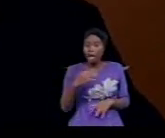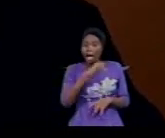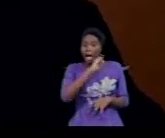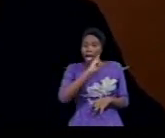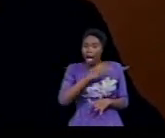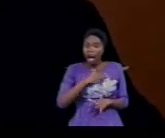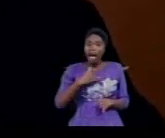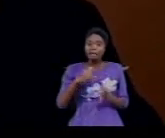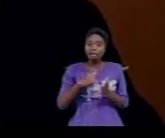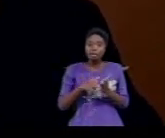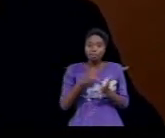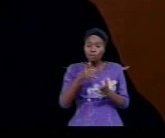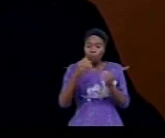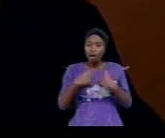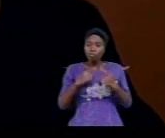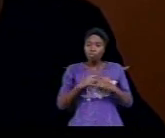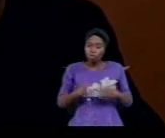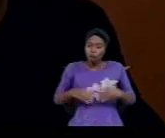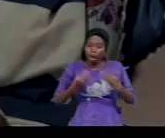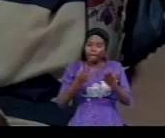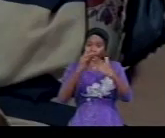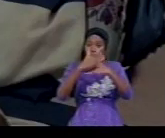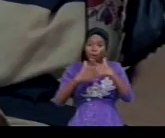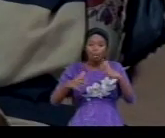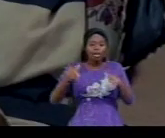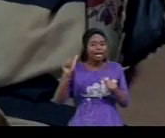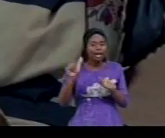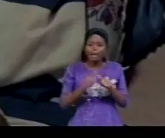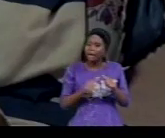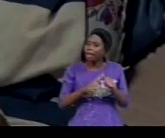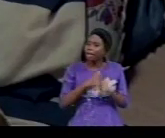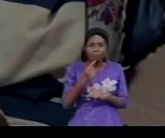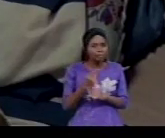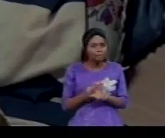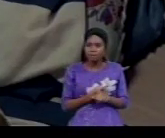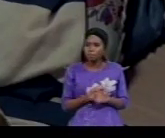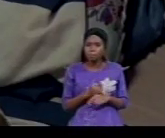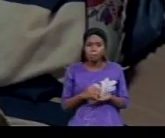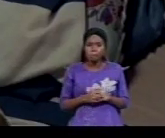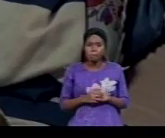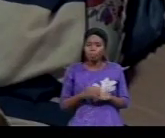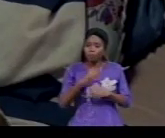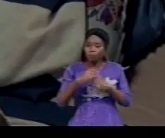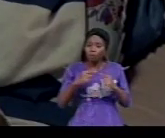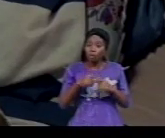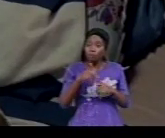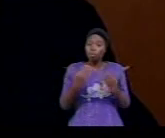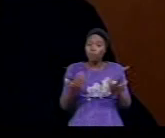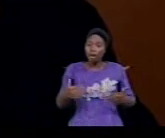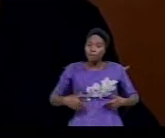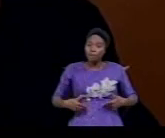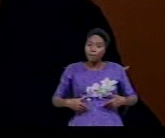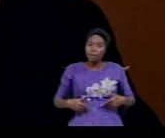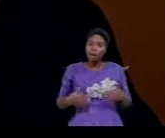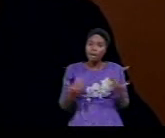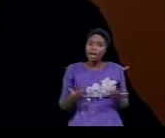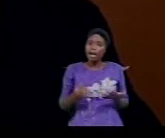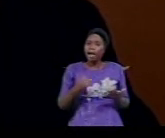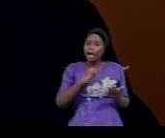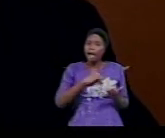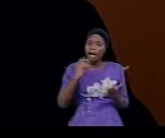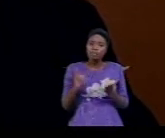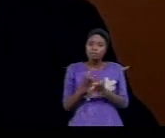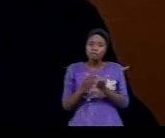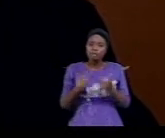you'll be submitting your blood every month. When you're still young, I normally use blade to get a pinch of your